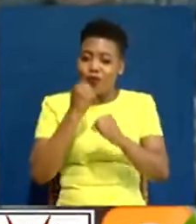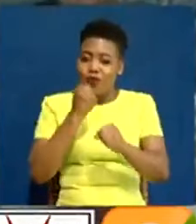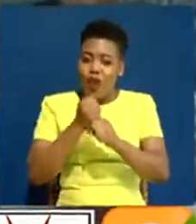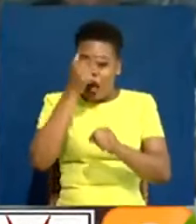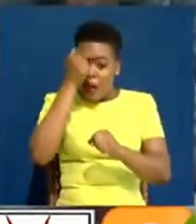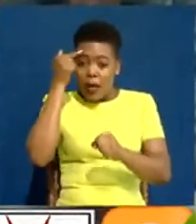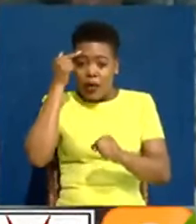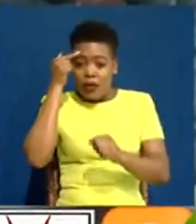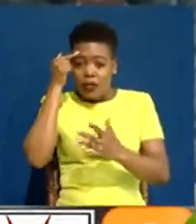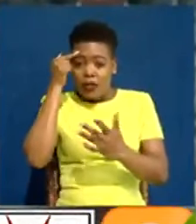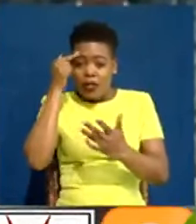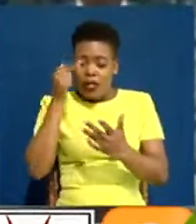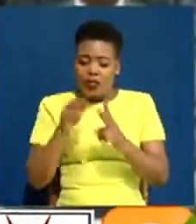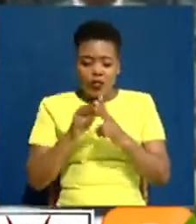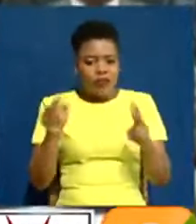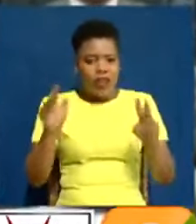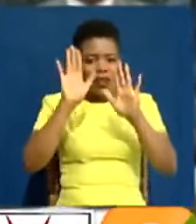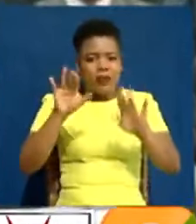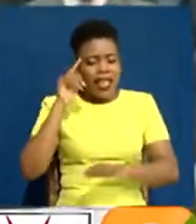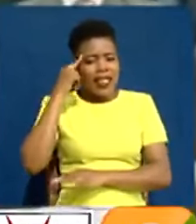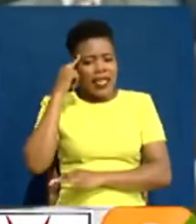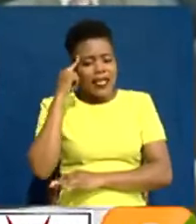because it was important